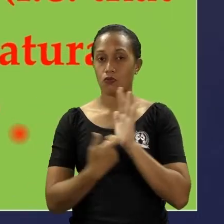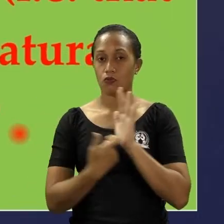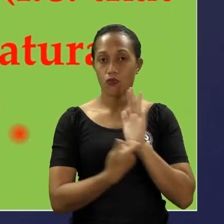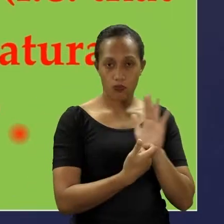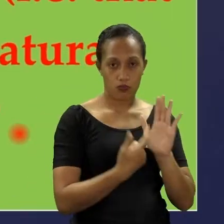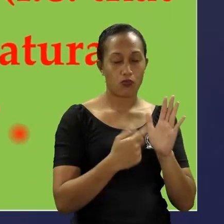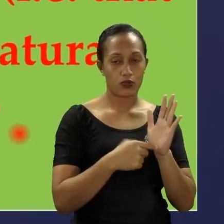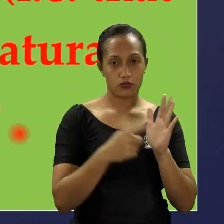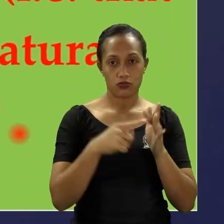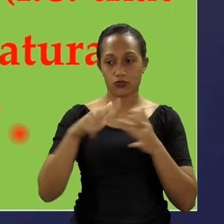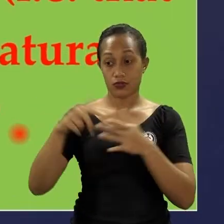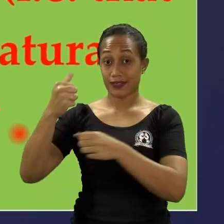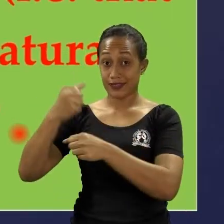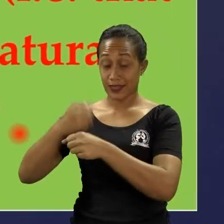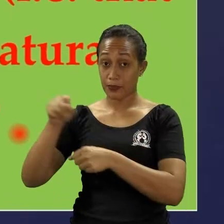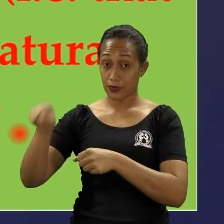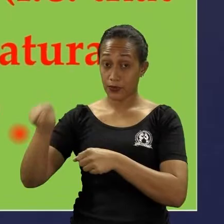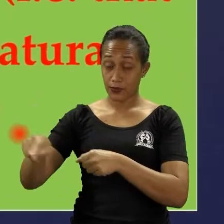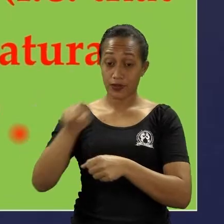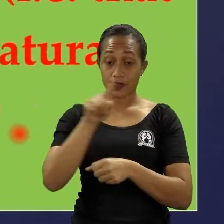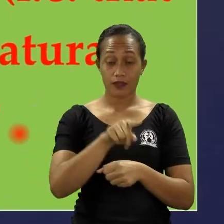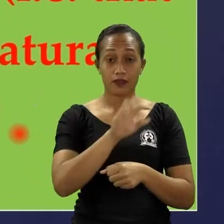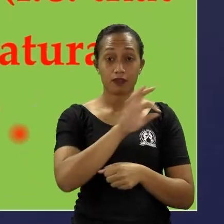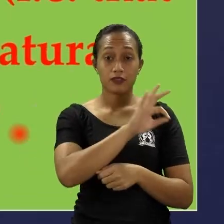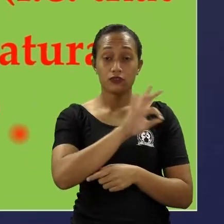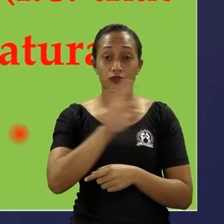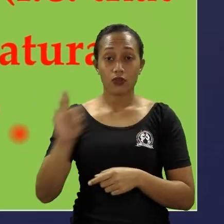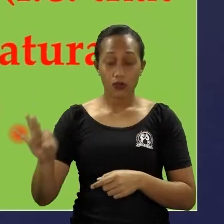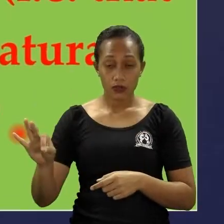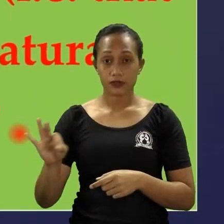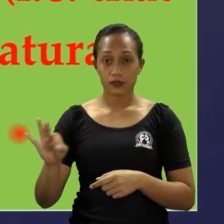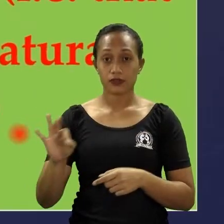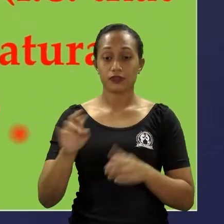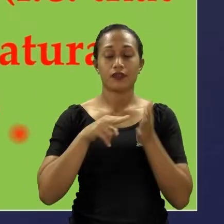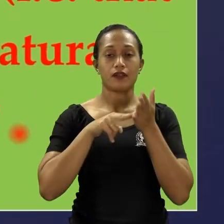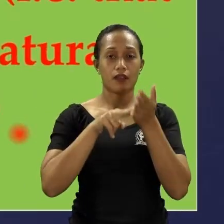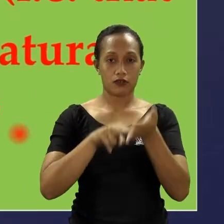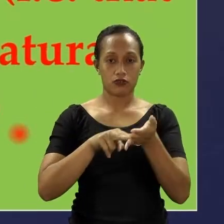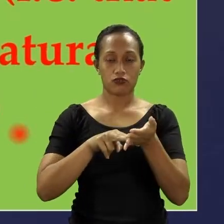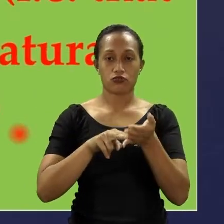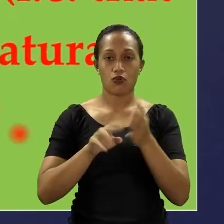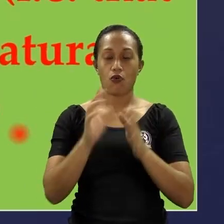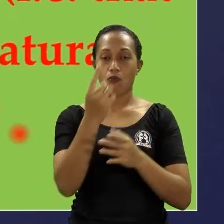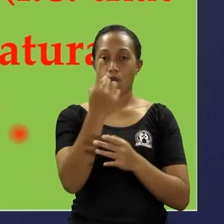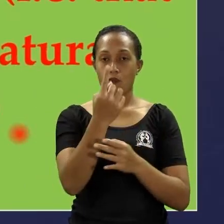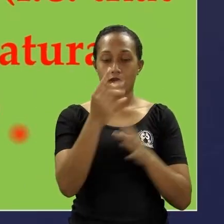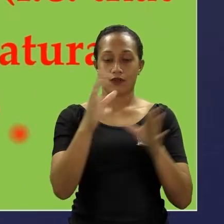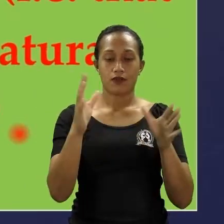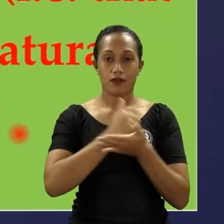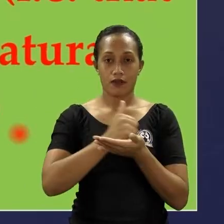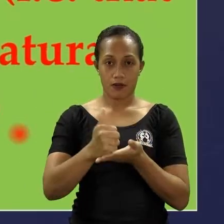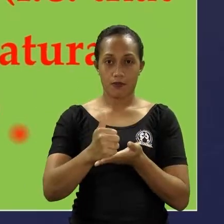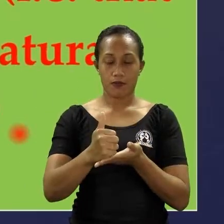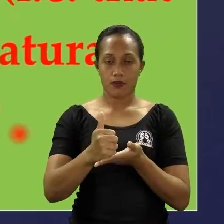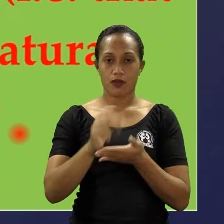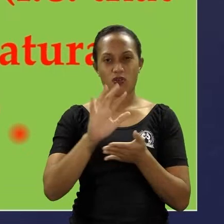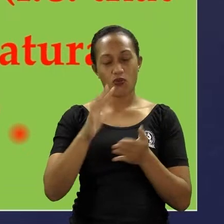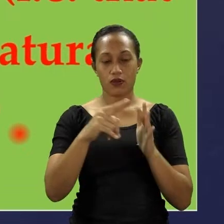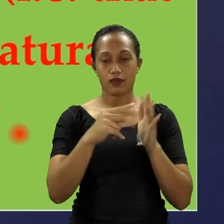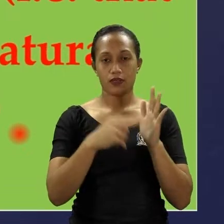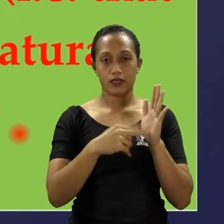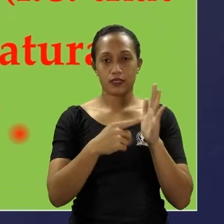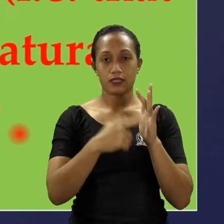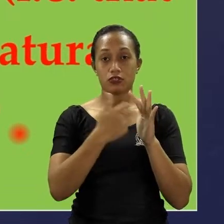numbers. Example: that are not natural, whole, or